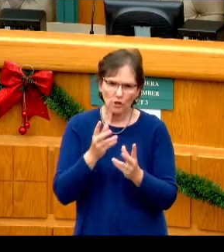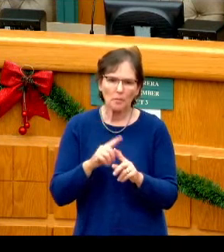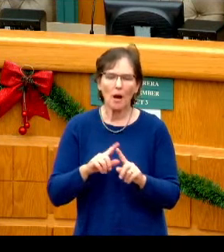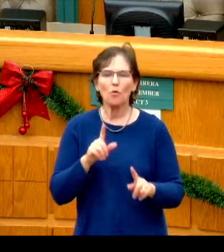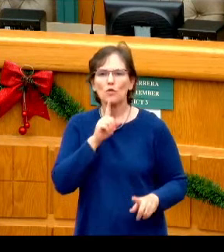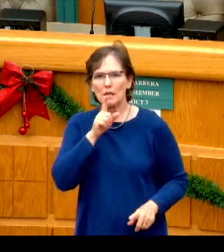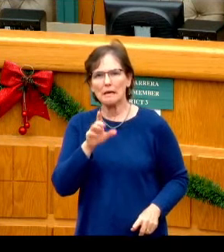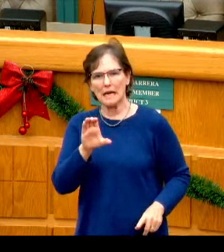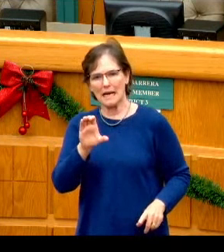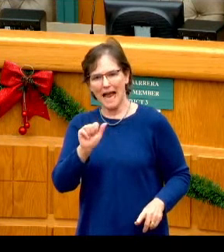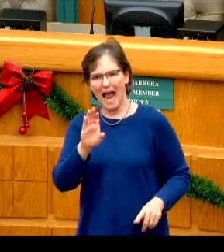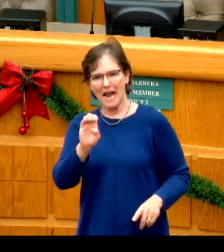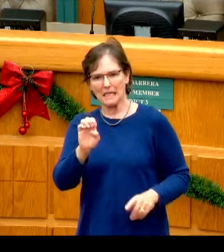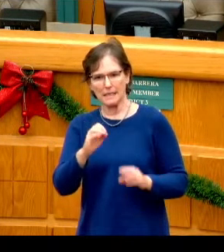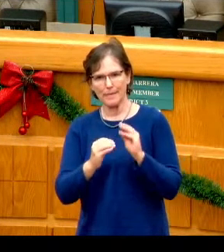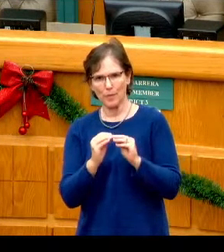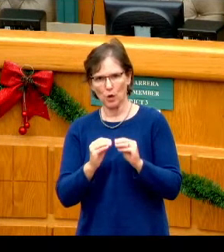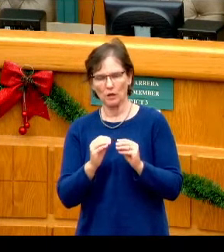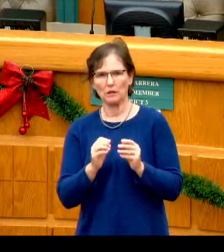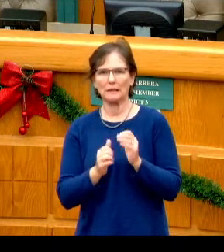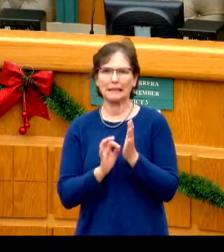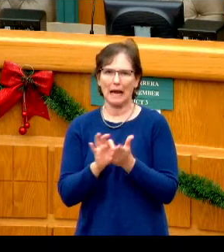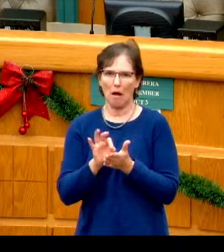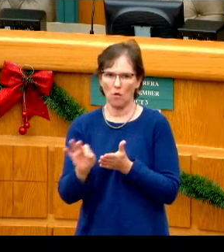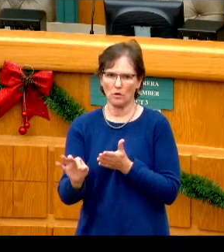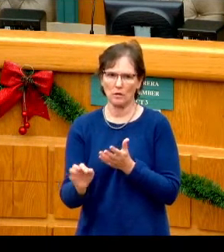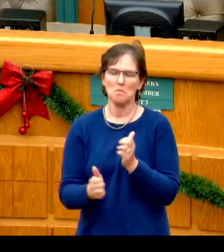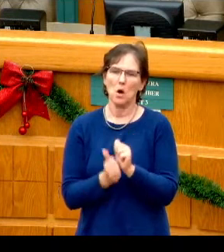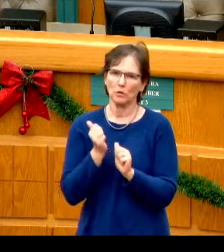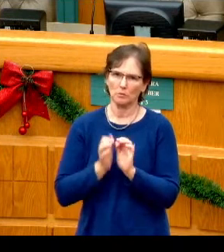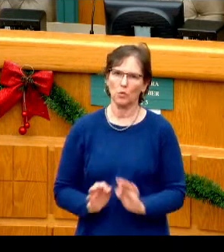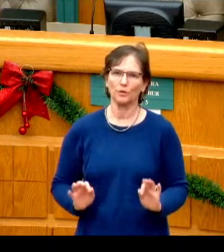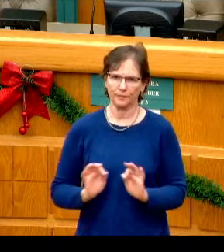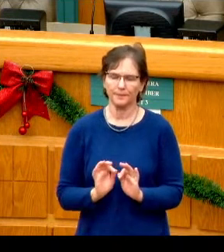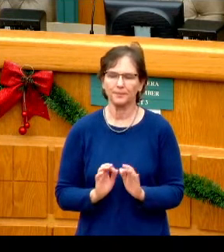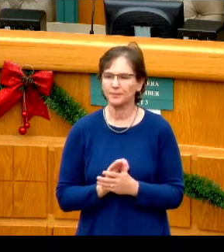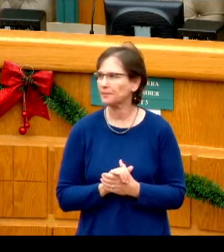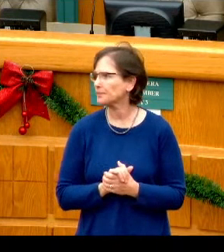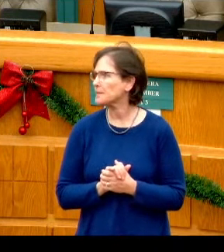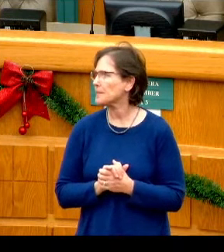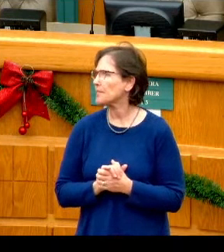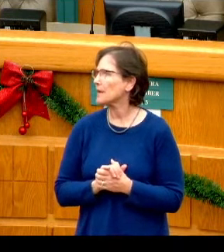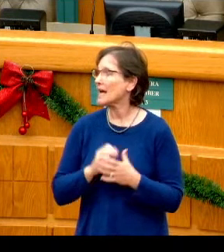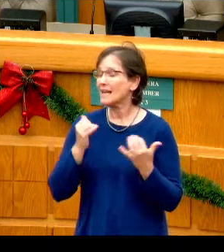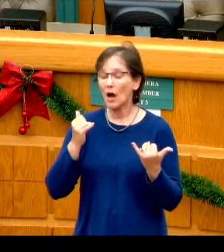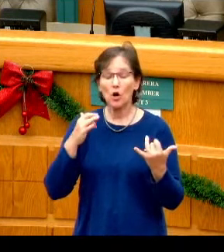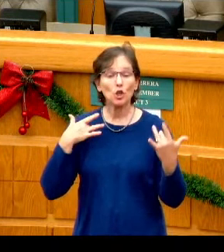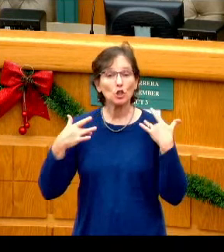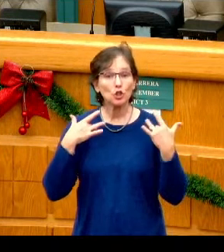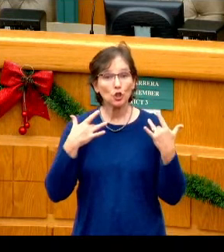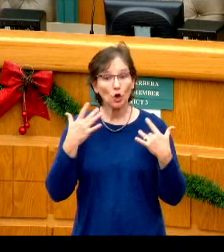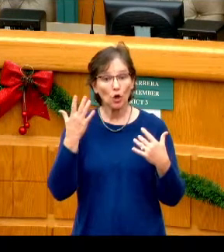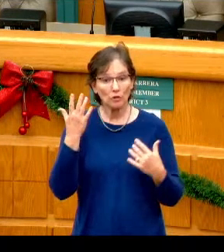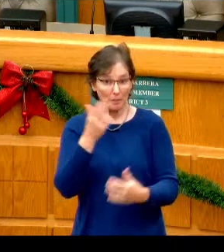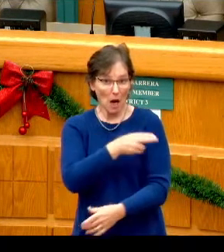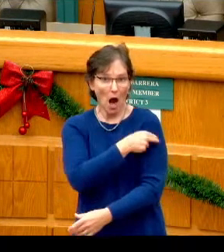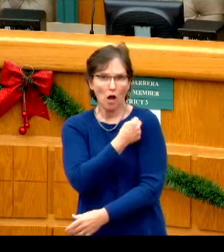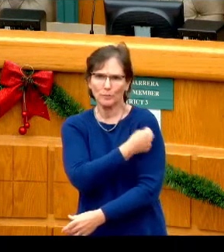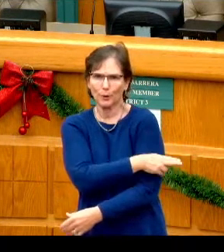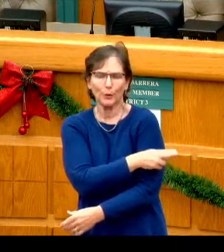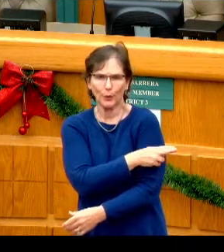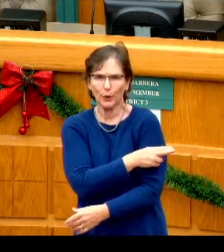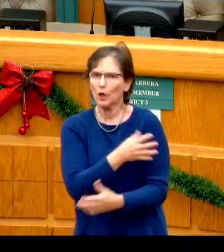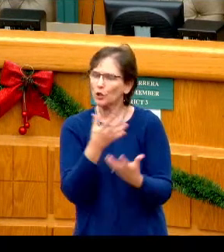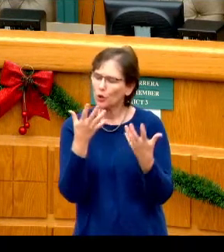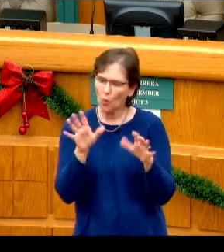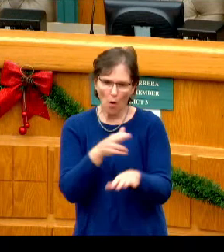Okay, moving forward, for the inpatients, this is one of the reasons why we're really concerned. We don't want our hospitals to get overloaded. With the